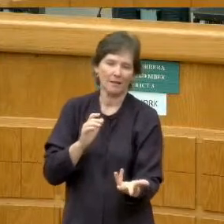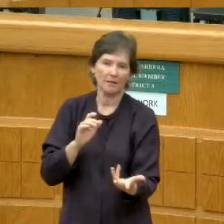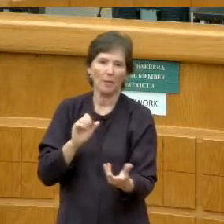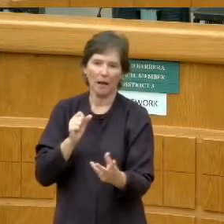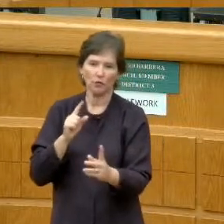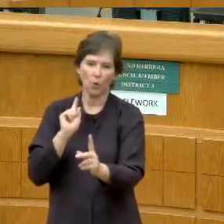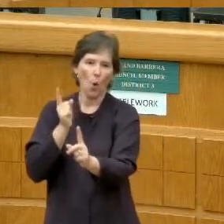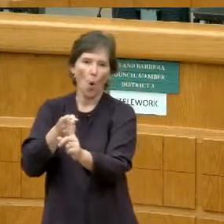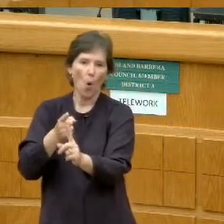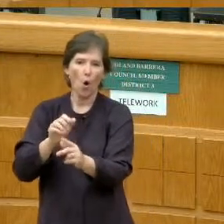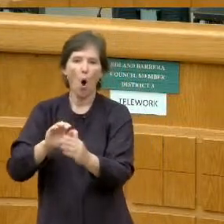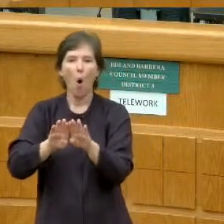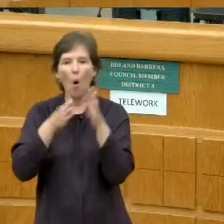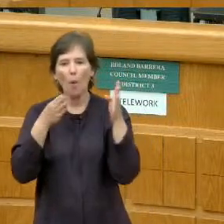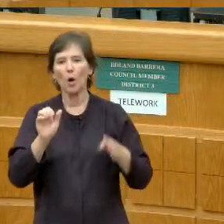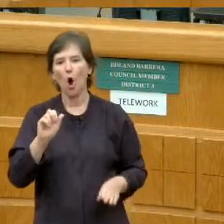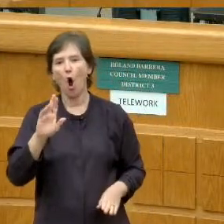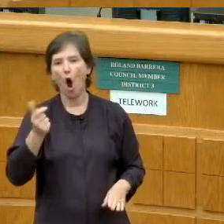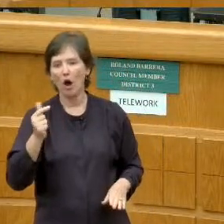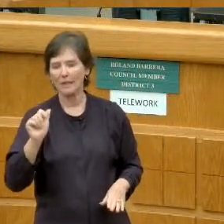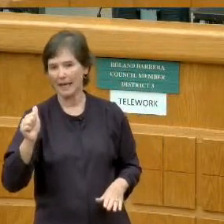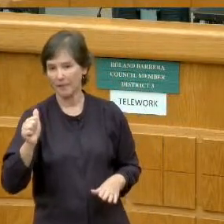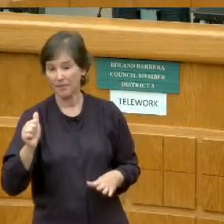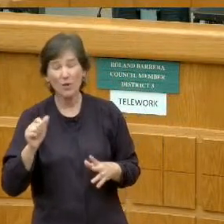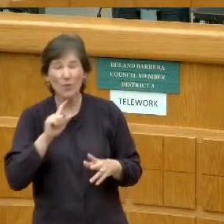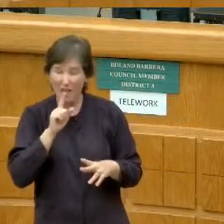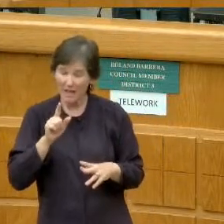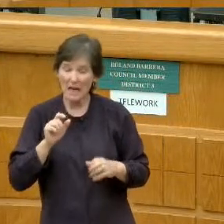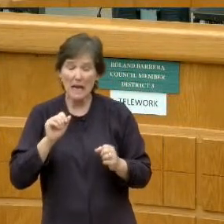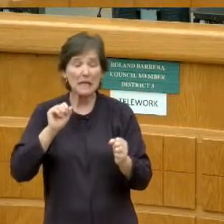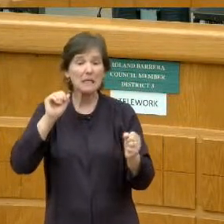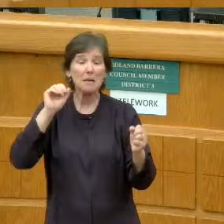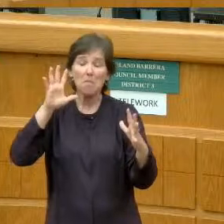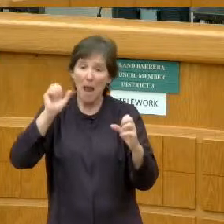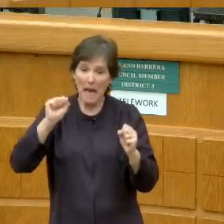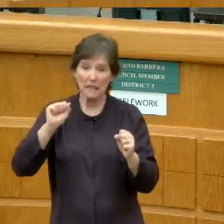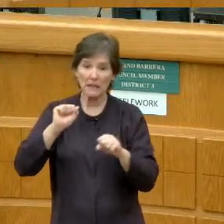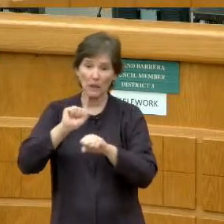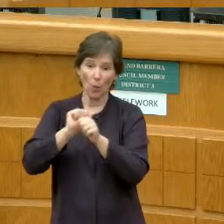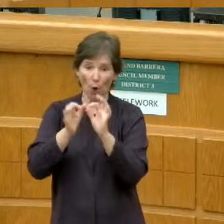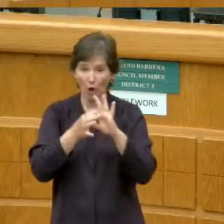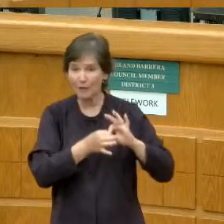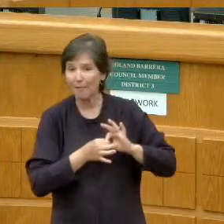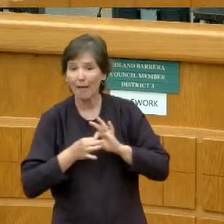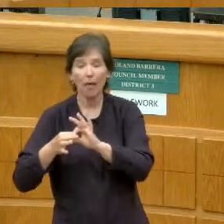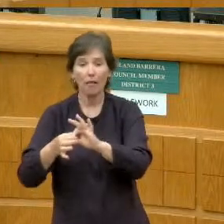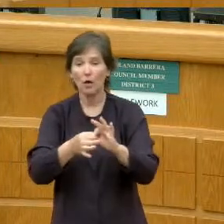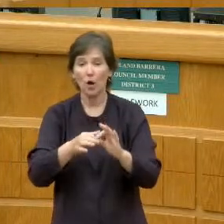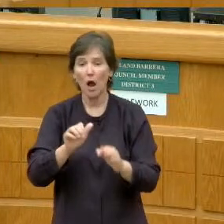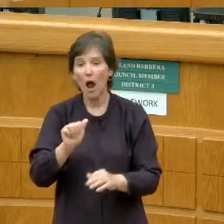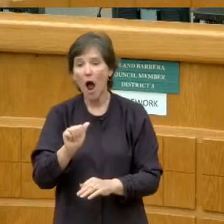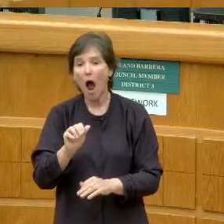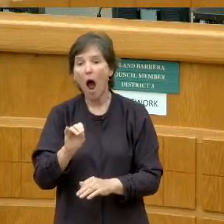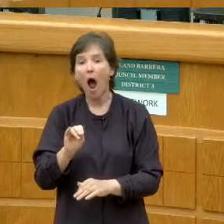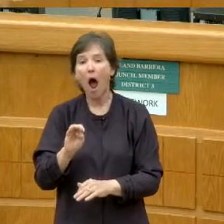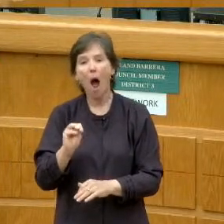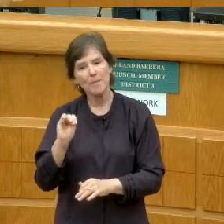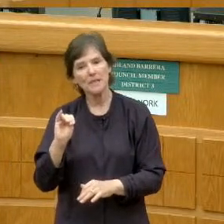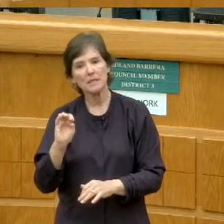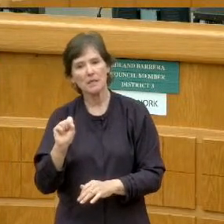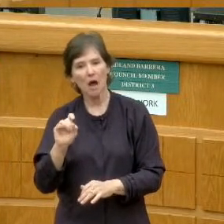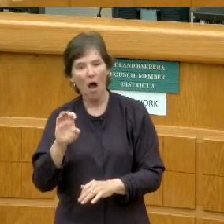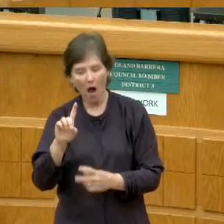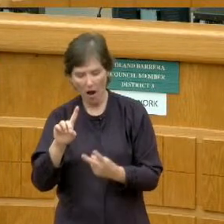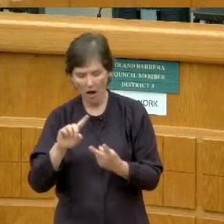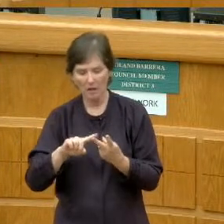look, this is an amazing collaboration between Amistad Wellness Clinic, the City County Health Department, and